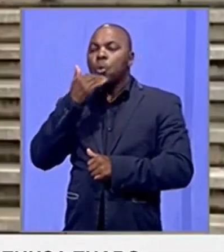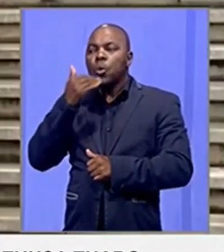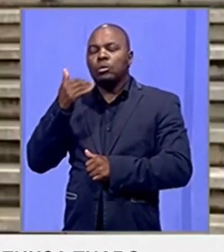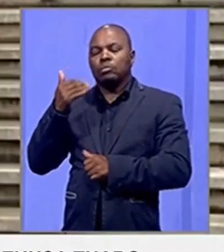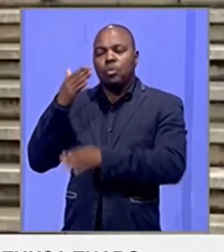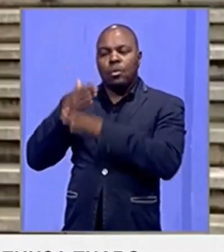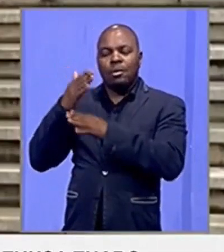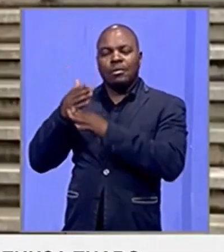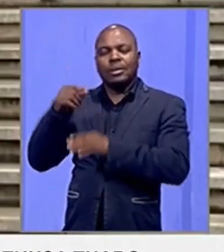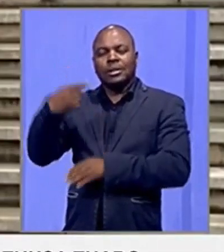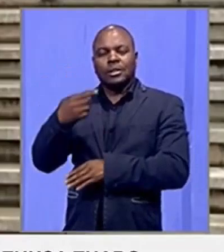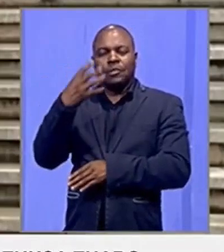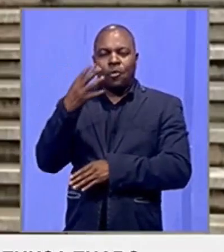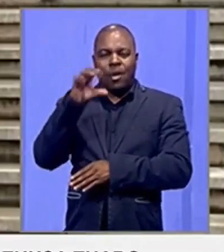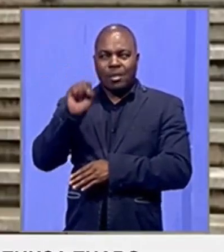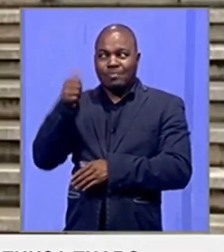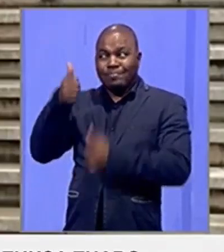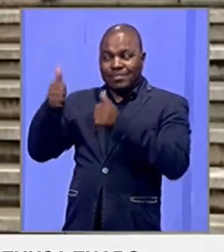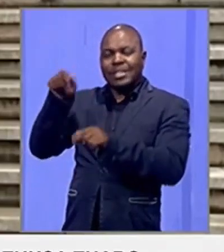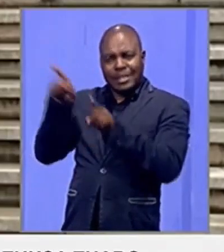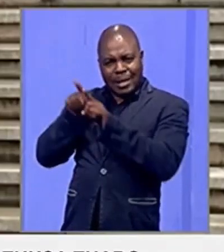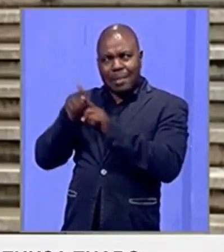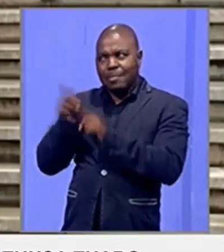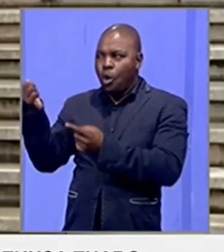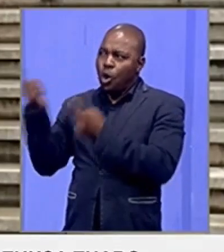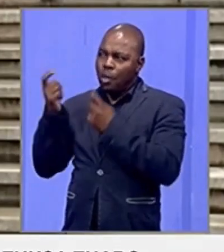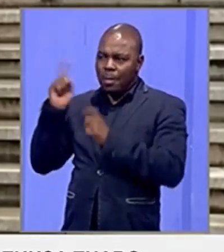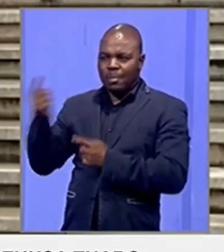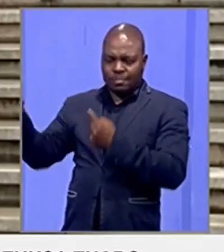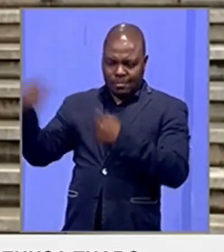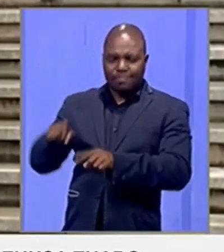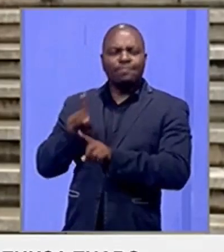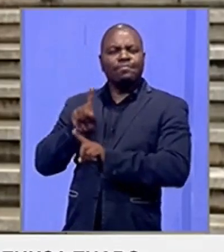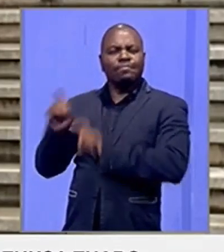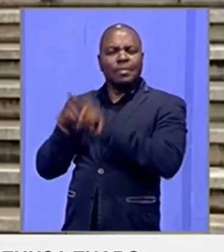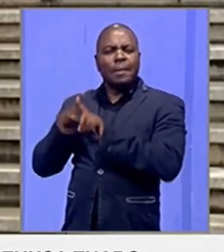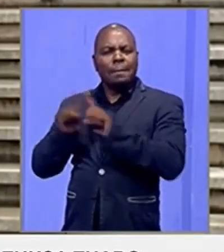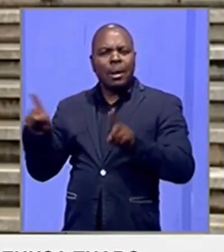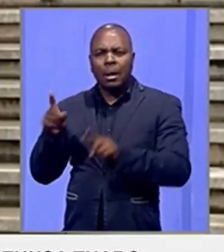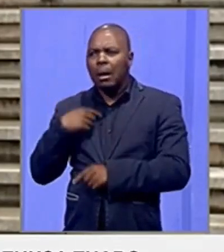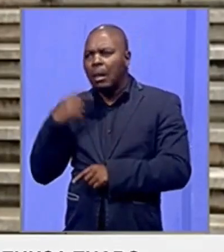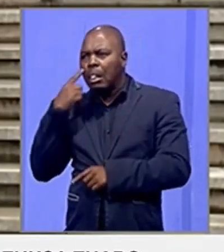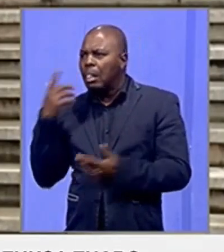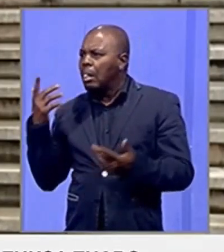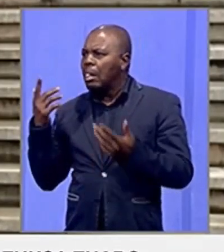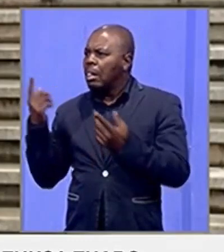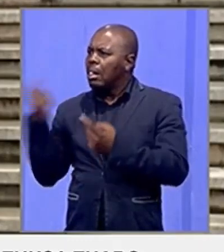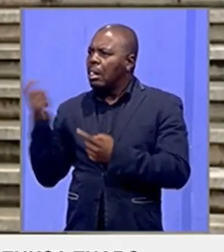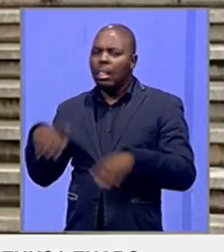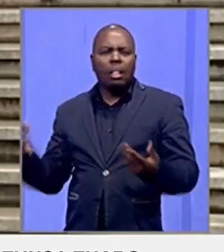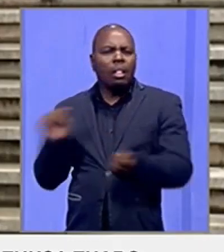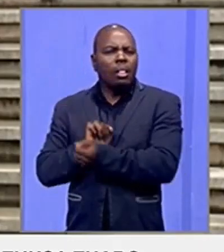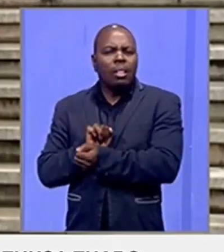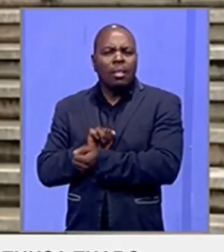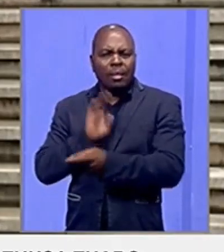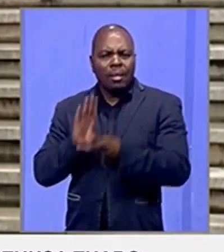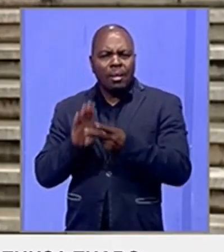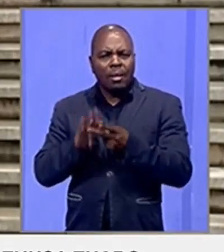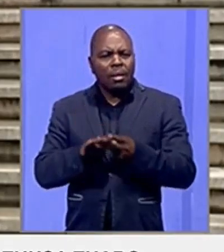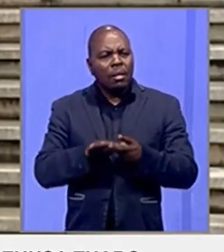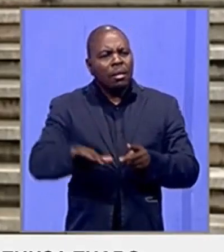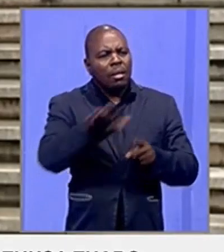ba G4S ba ne ba tshwanetse hore le bona ba ke ba bitswe ba tlo botswa dipotso mara jwale ha re bone ba bitswa ene jwale e ka re di ho tshwarwa ha